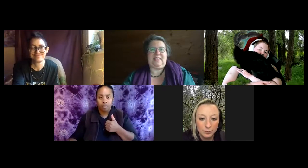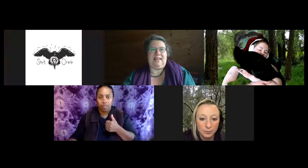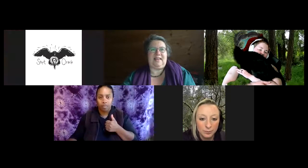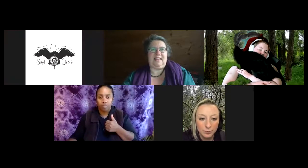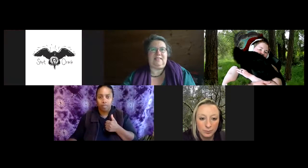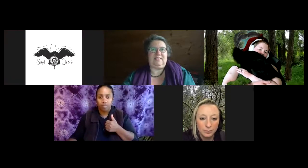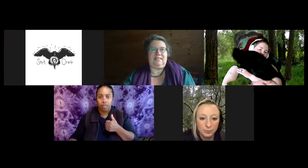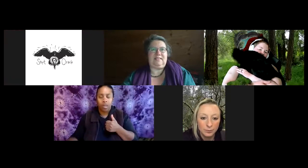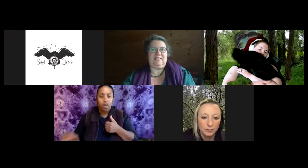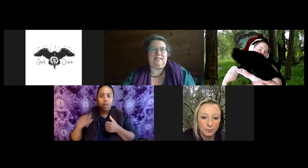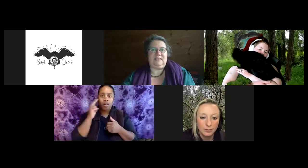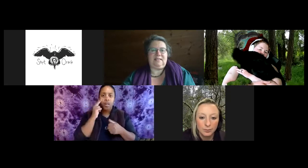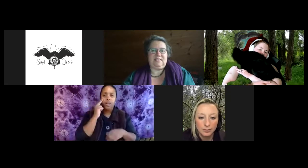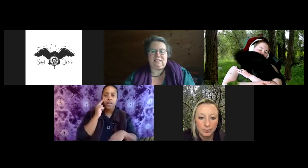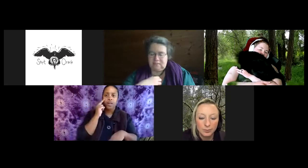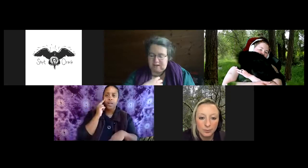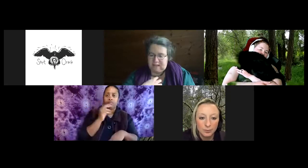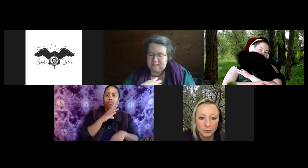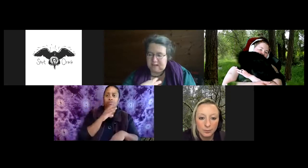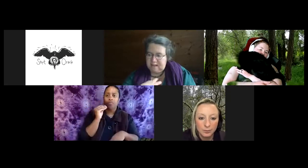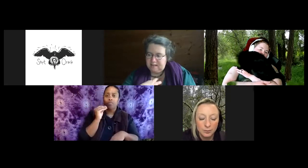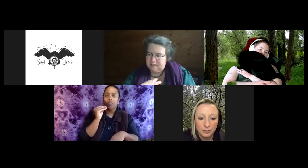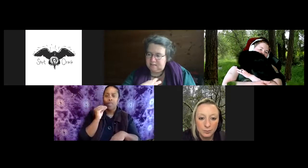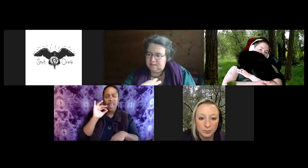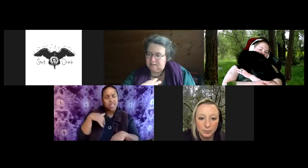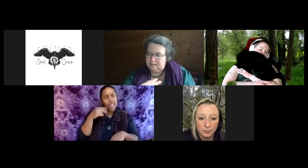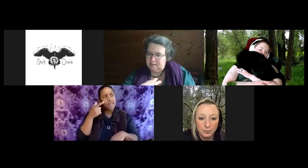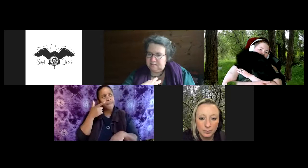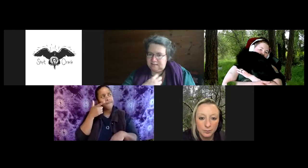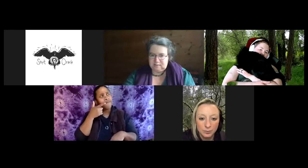Let's see, and so funny. I guess I'm